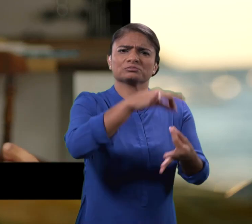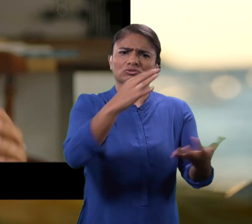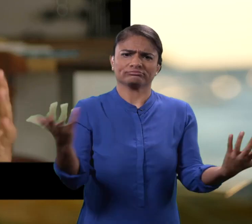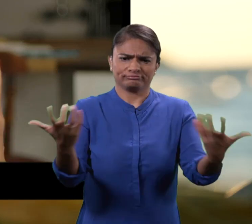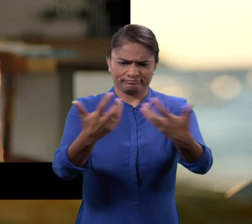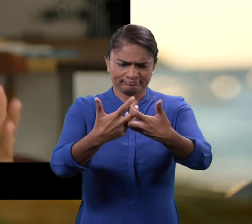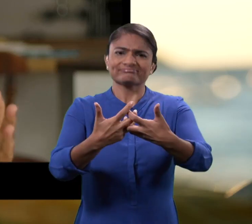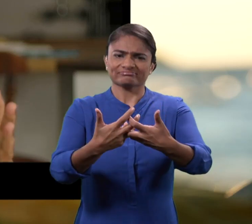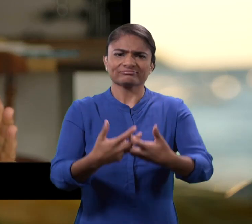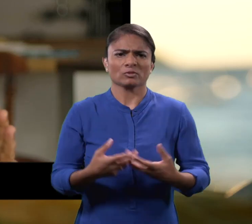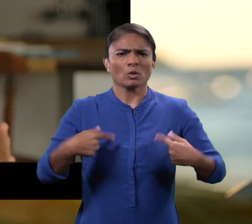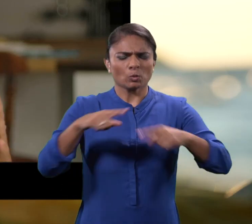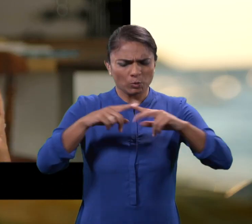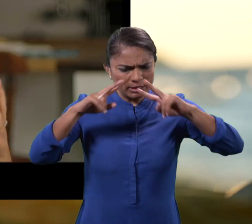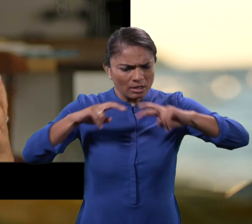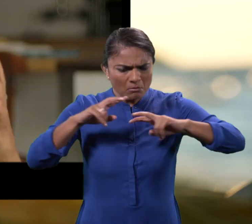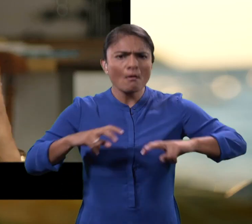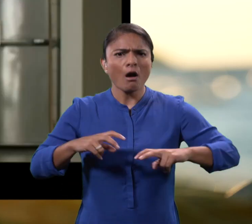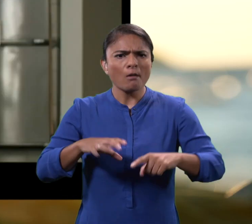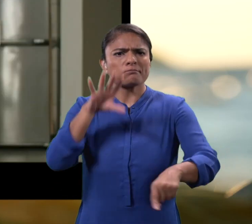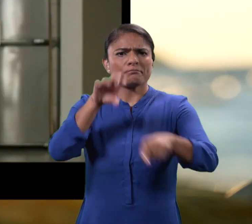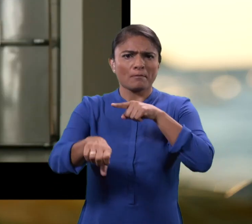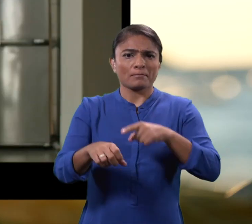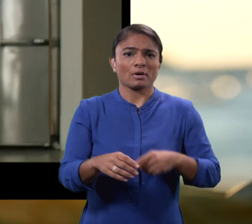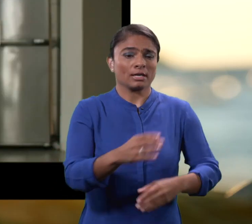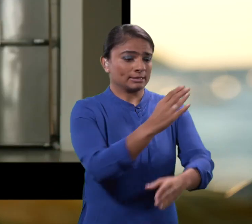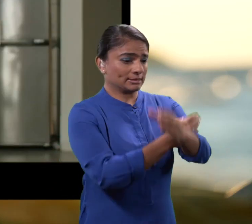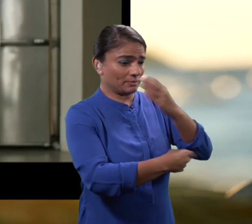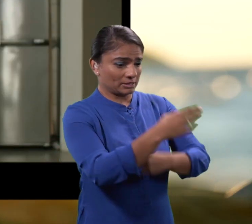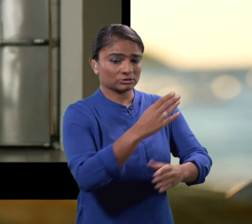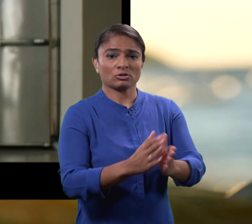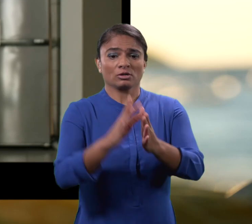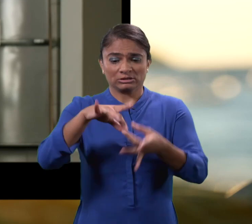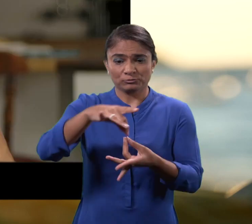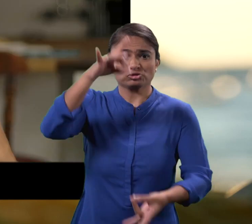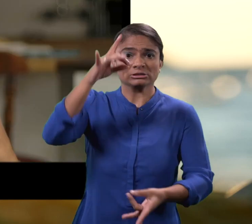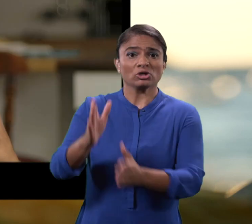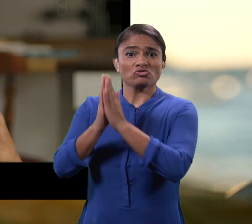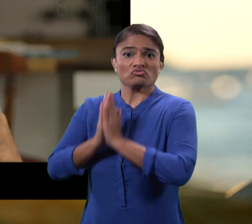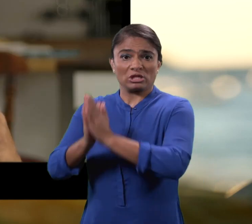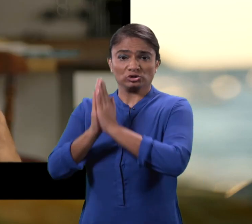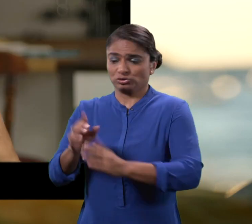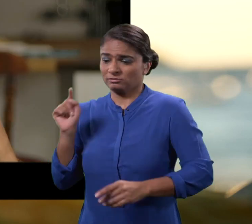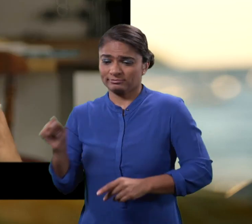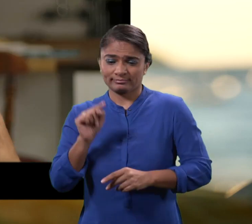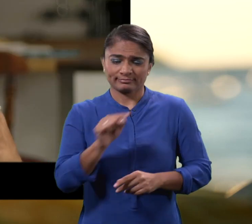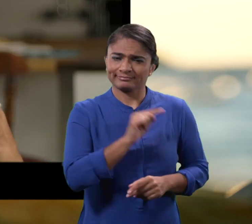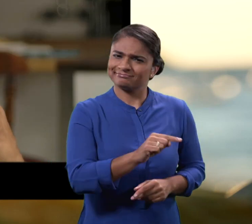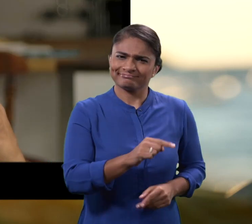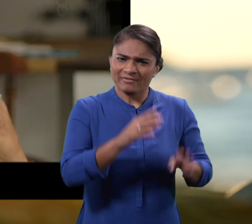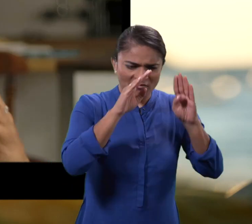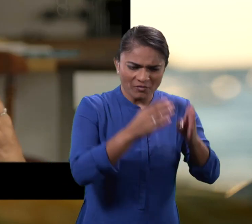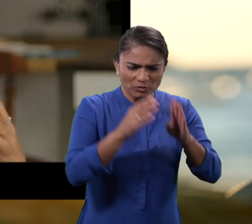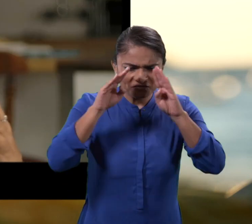non-disabled people. And what we found is that disability, spirituality, and religion, it's an area that's not